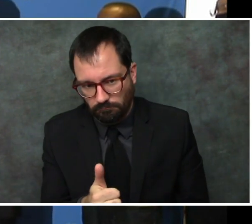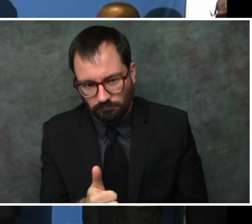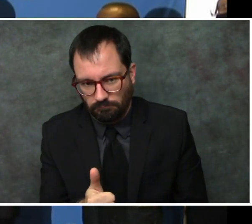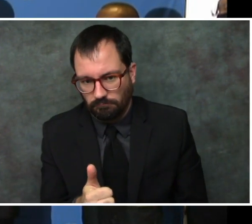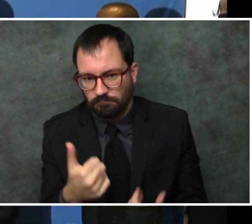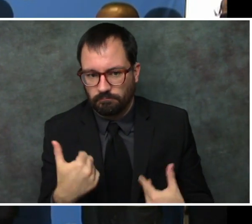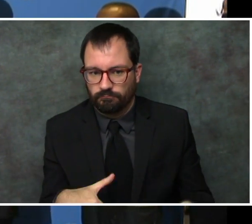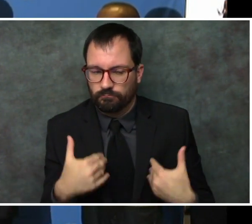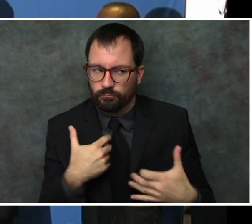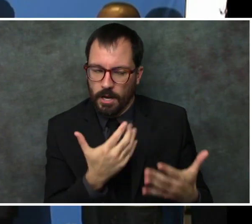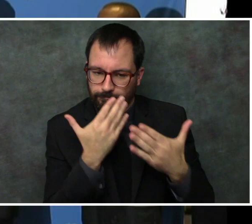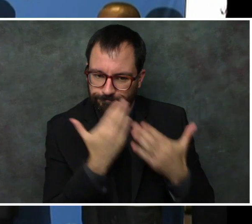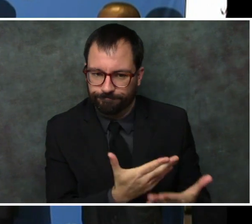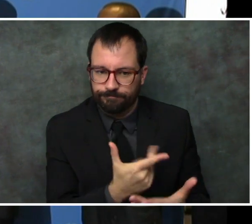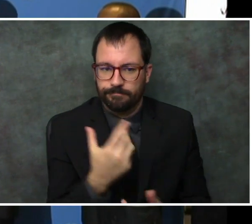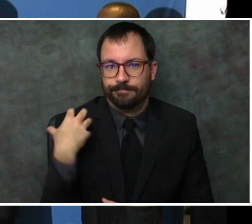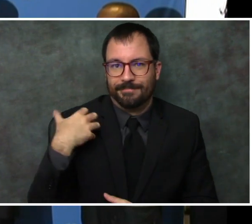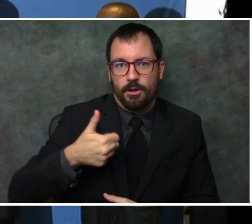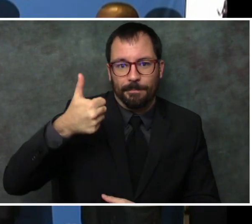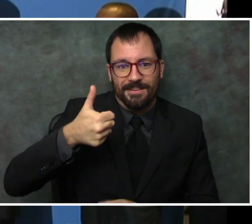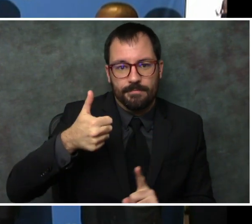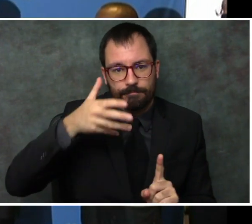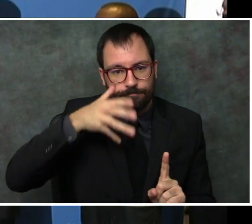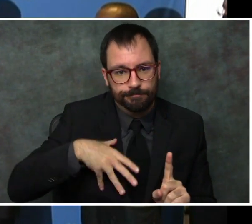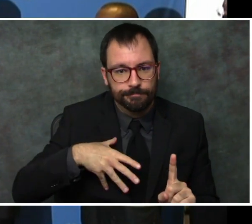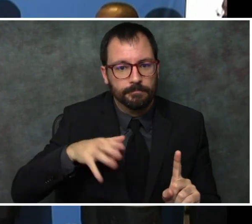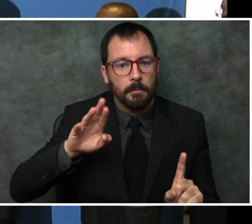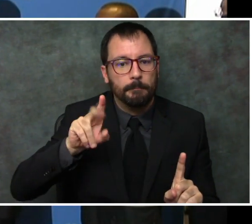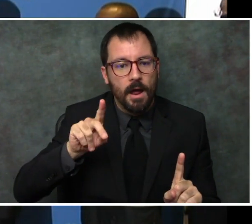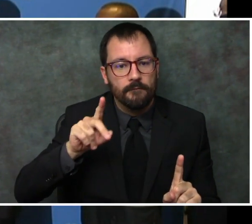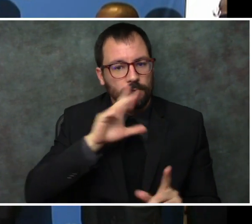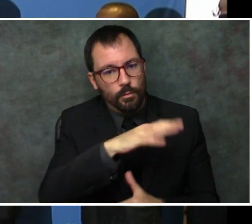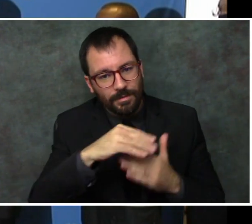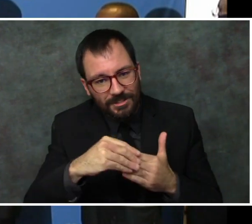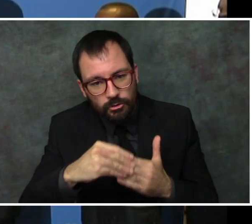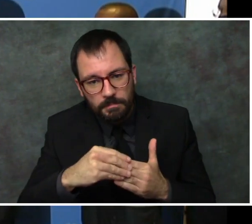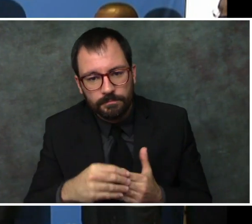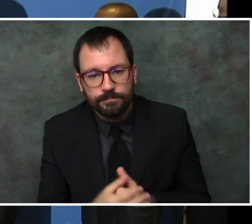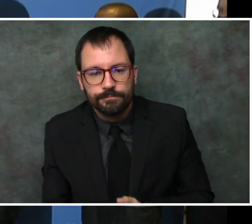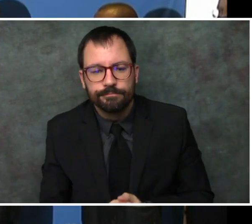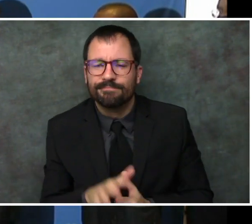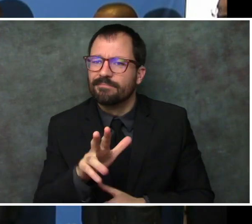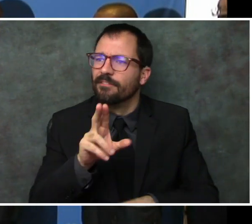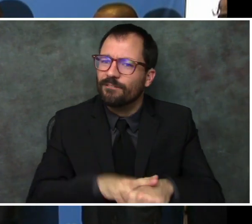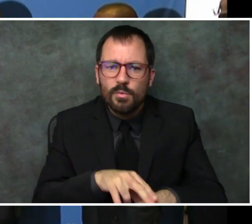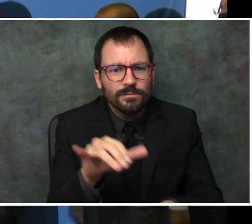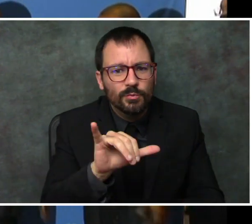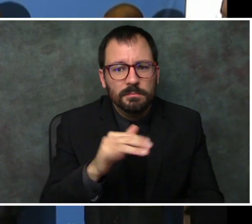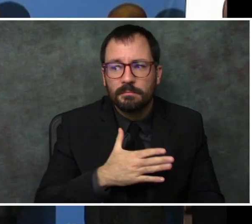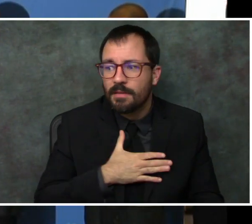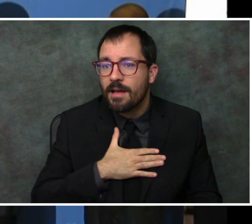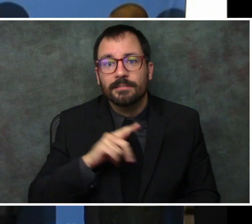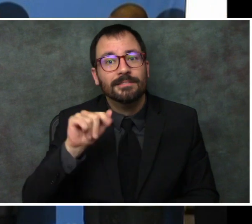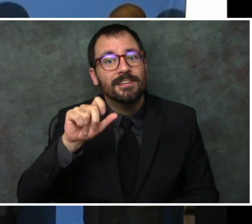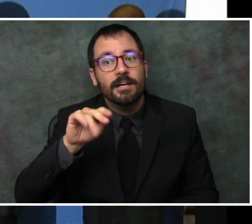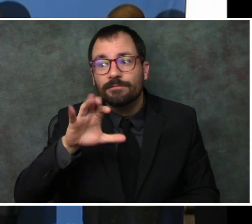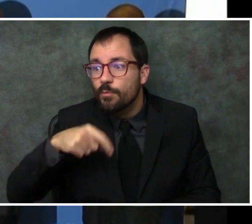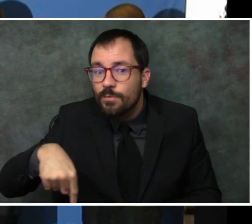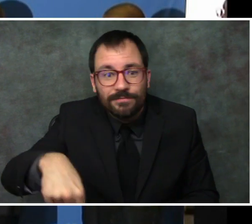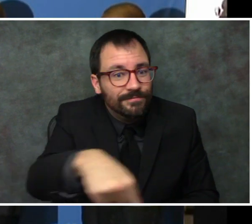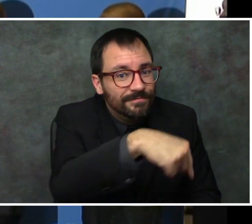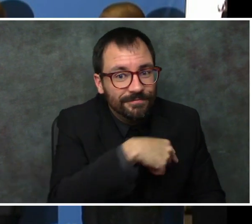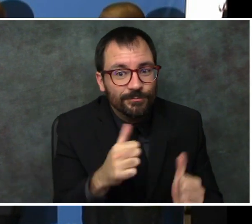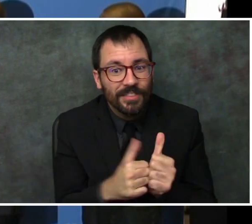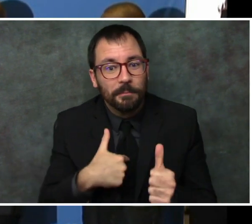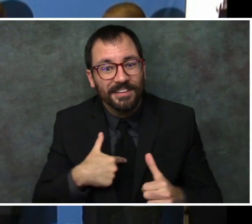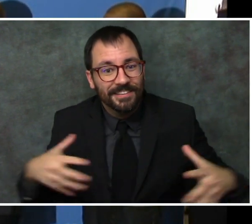here in the City of Boston. That was no easy feat, and so certainly want to thank you, Chairman Budd, for your